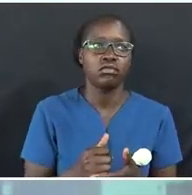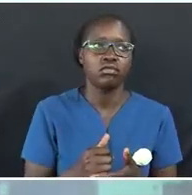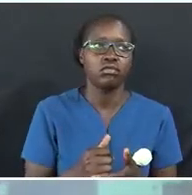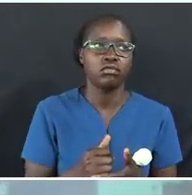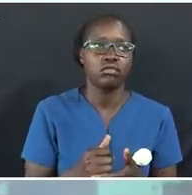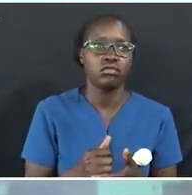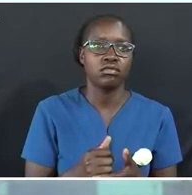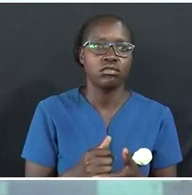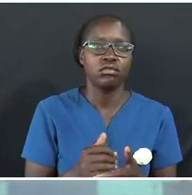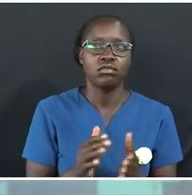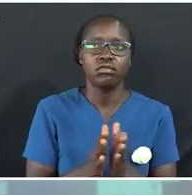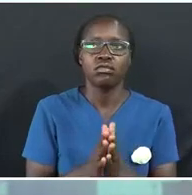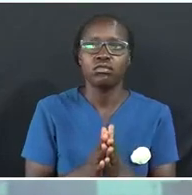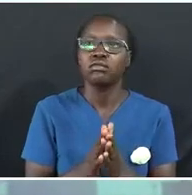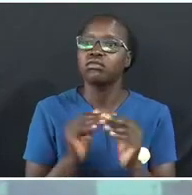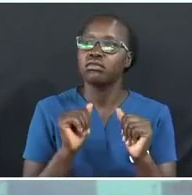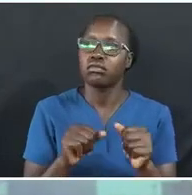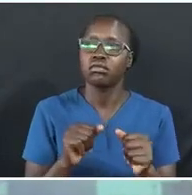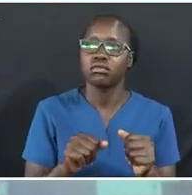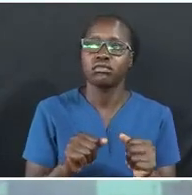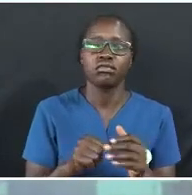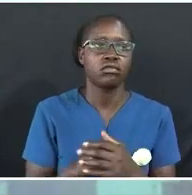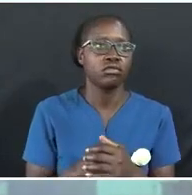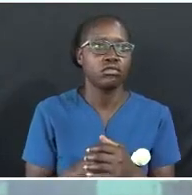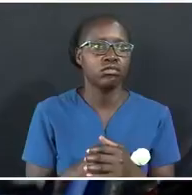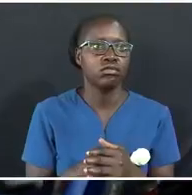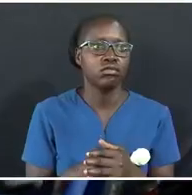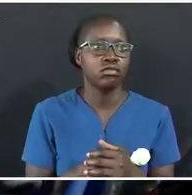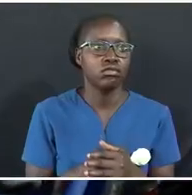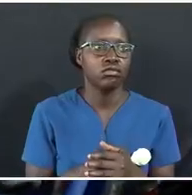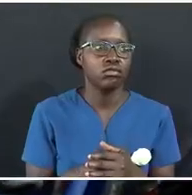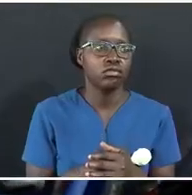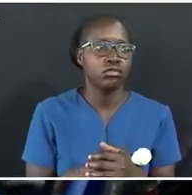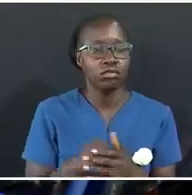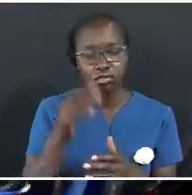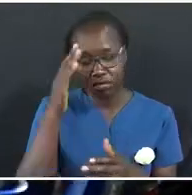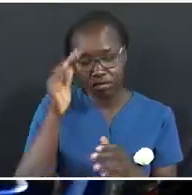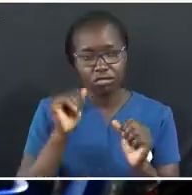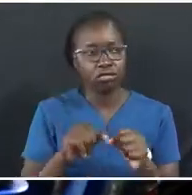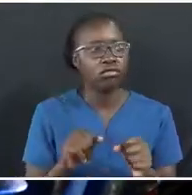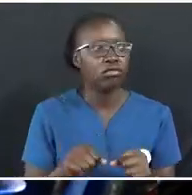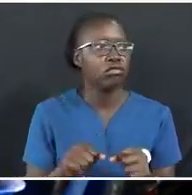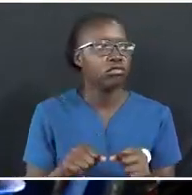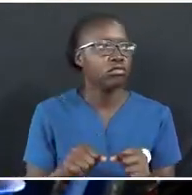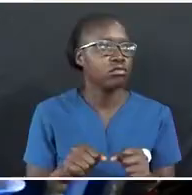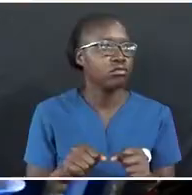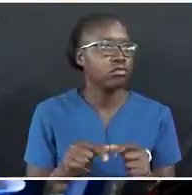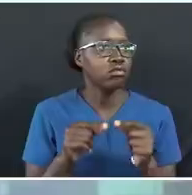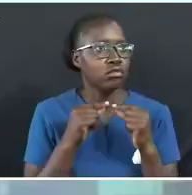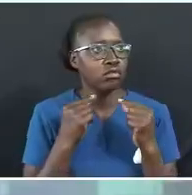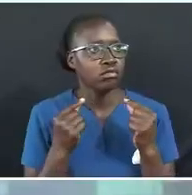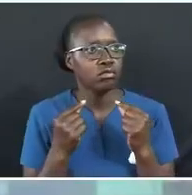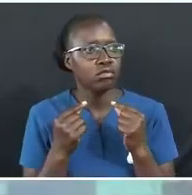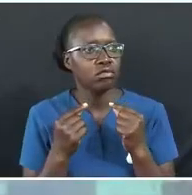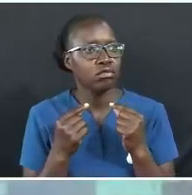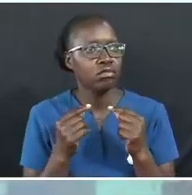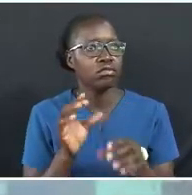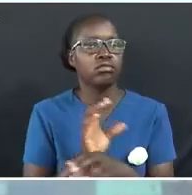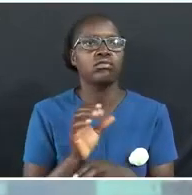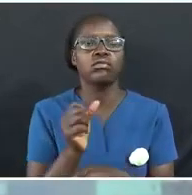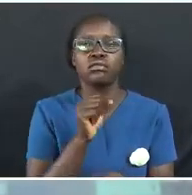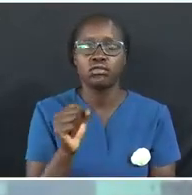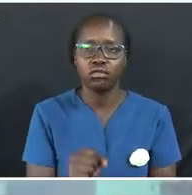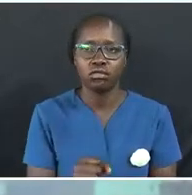not limited, that one is possible? Yes, I know it is possible. Pastors, church